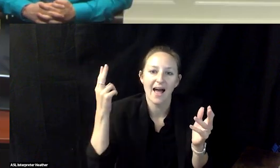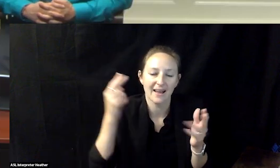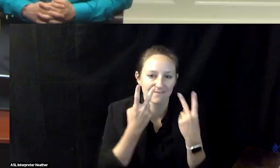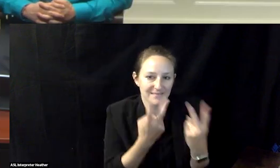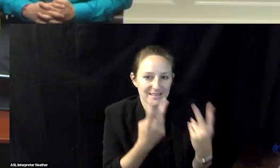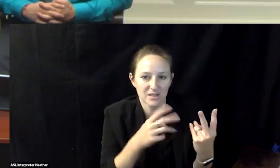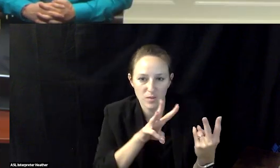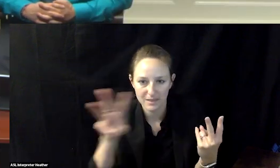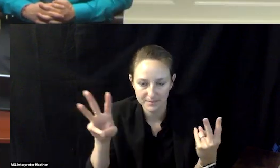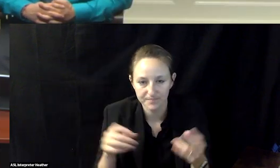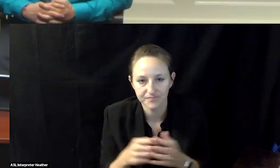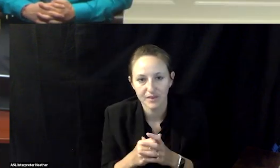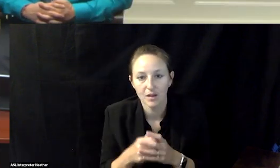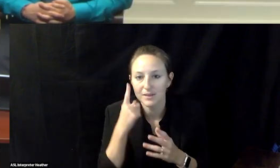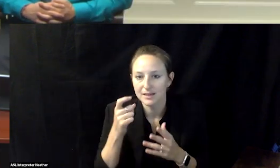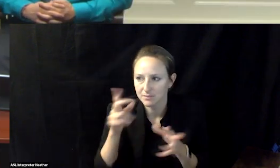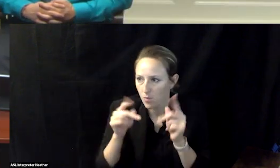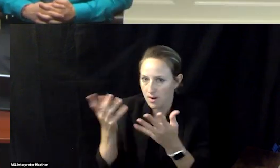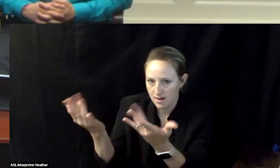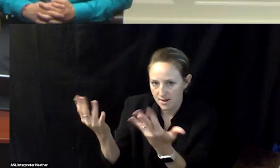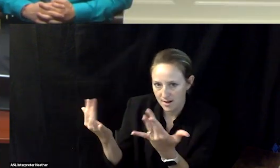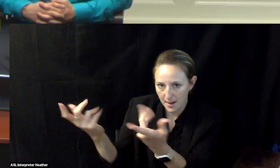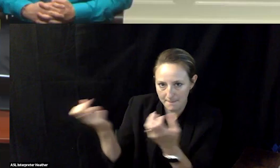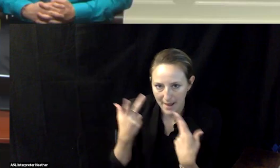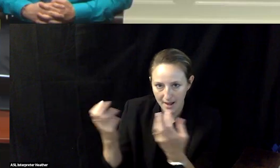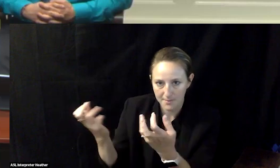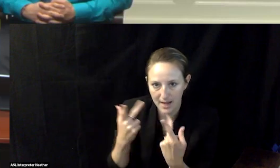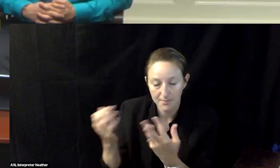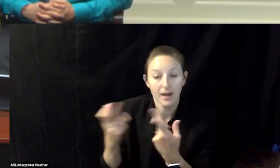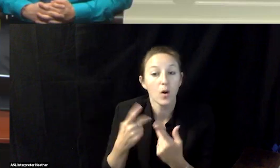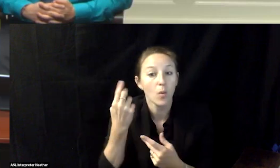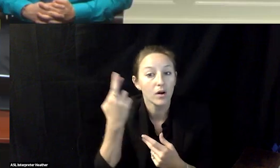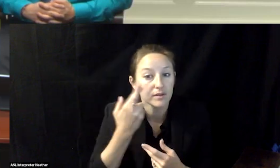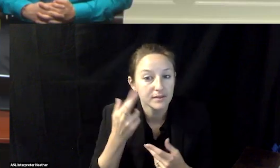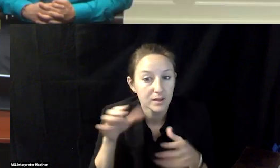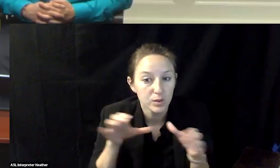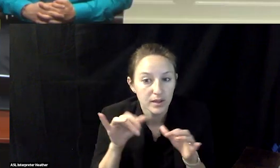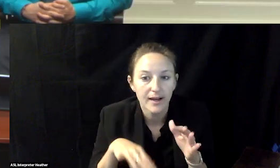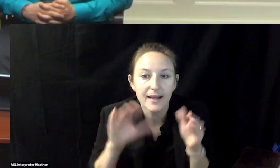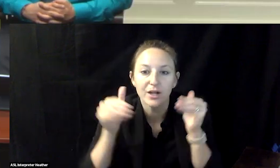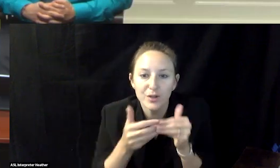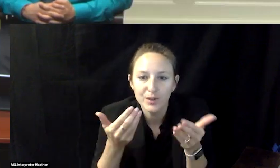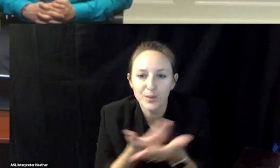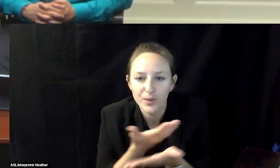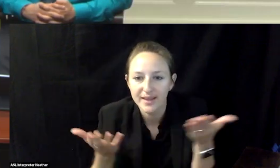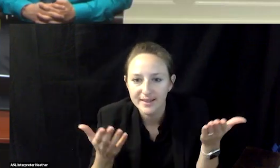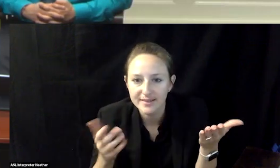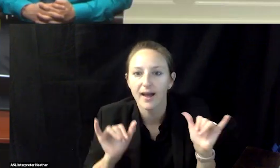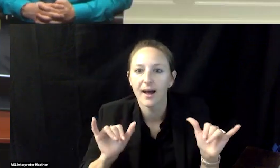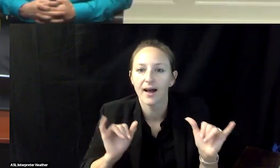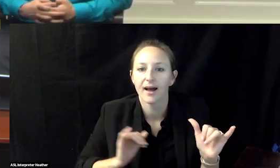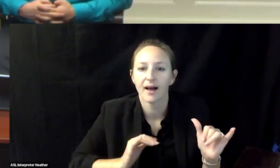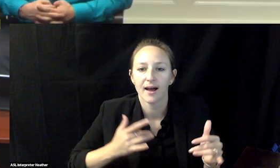coming back. So they reason the way that they do that in part is by introducing new things to